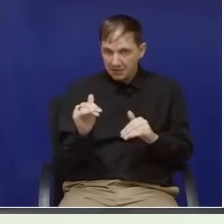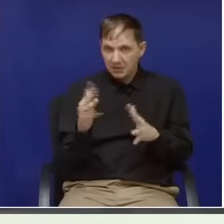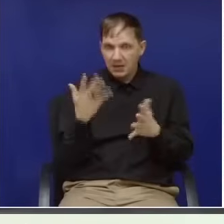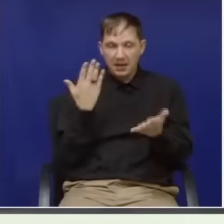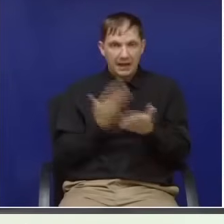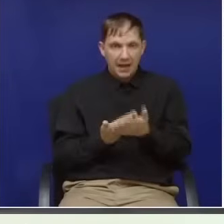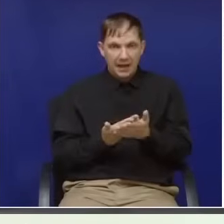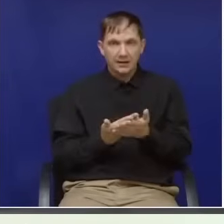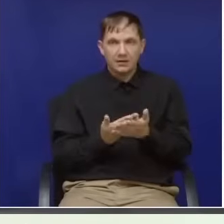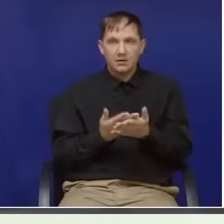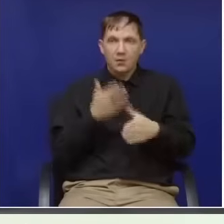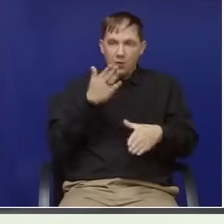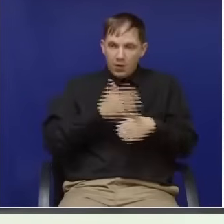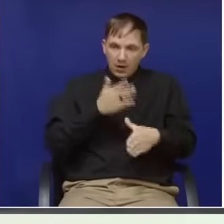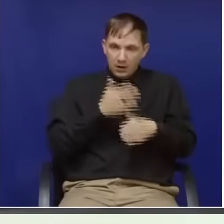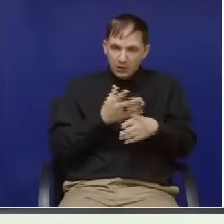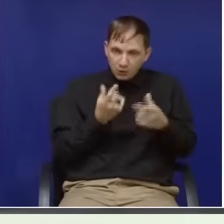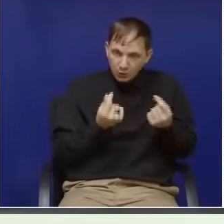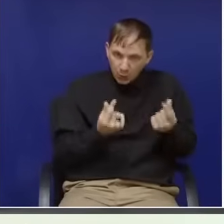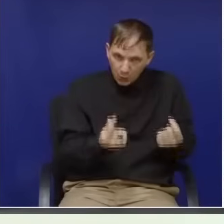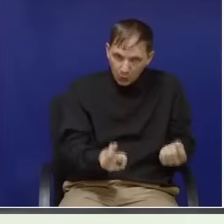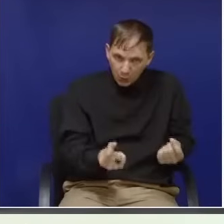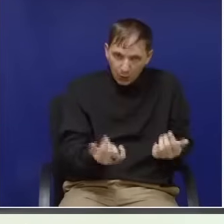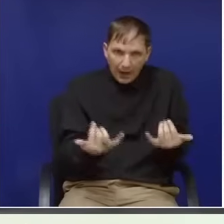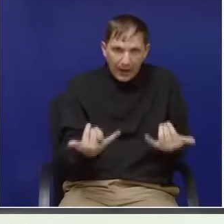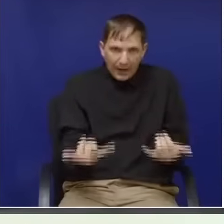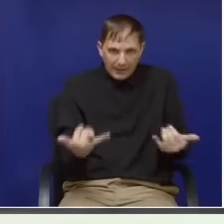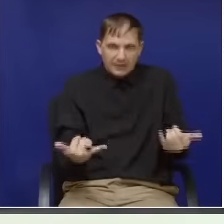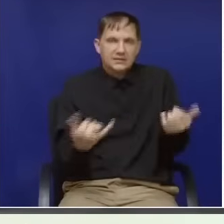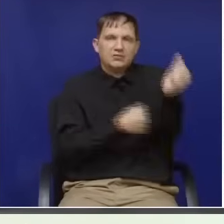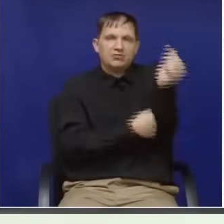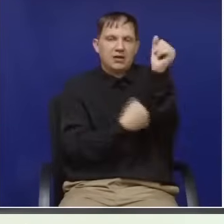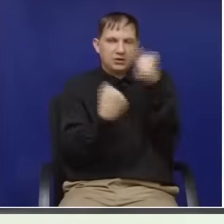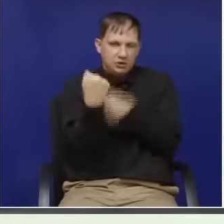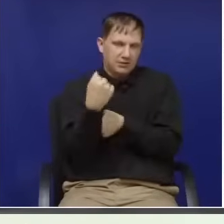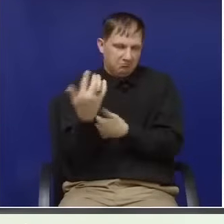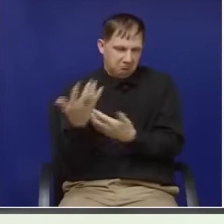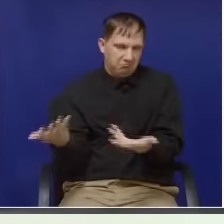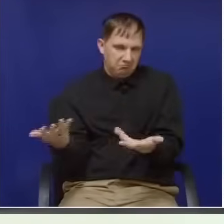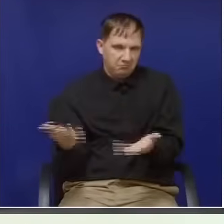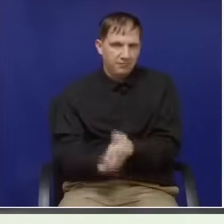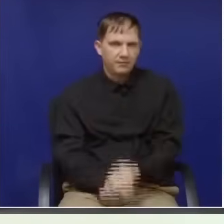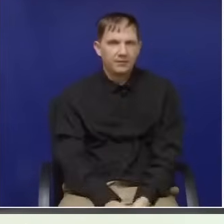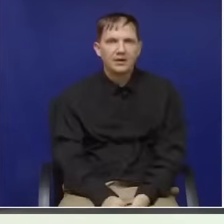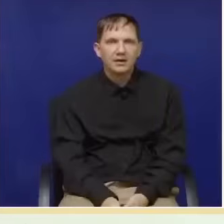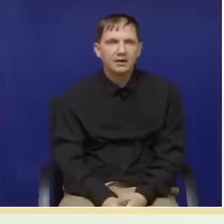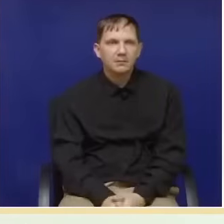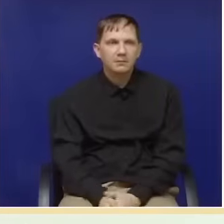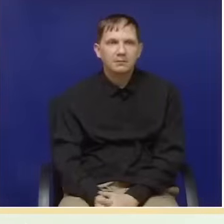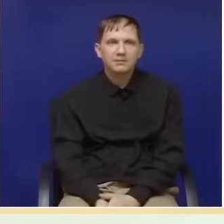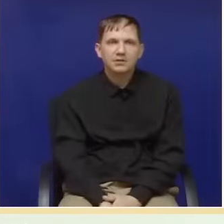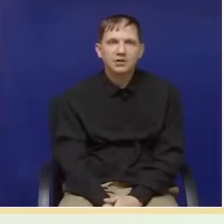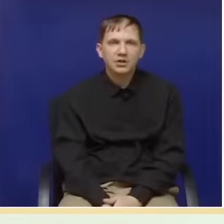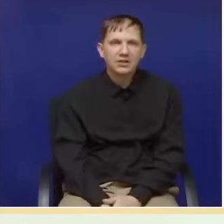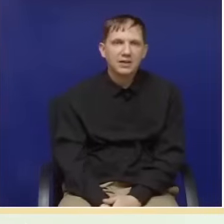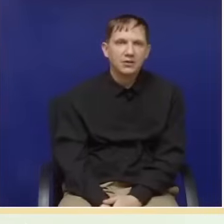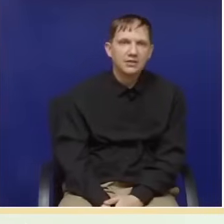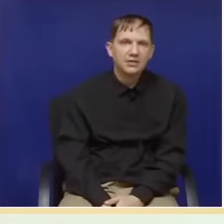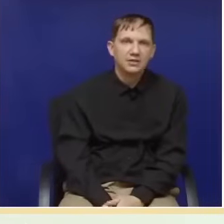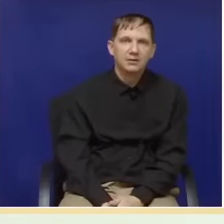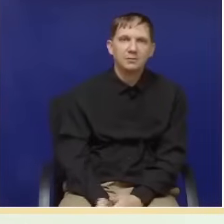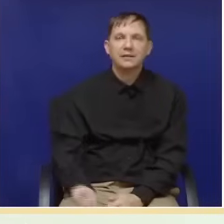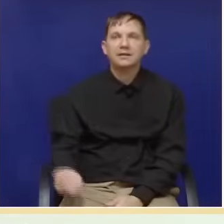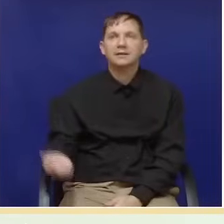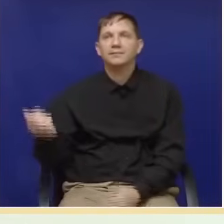their responsibilities with the current arrangement. Thank you, Chairperson. Thank you. Honorable